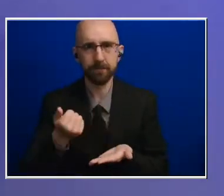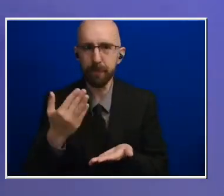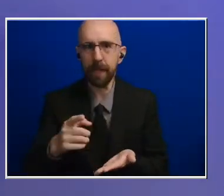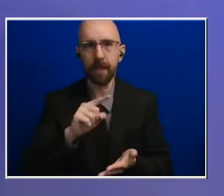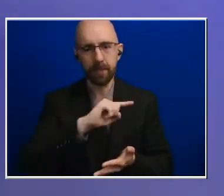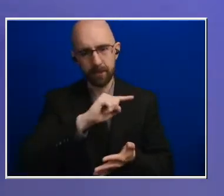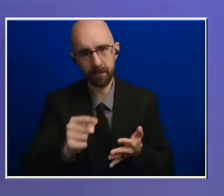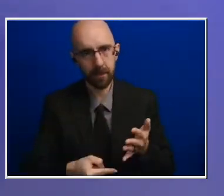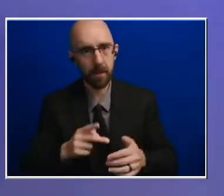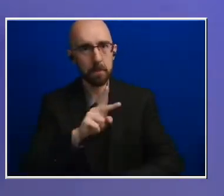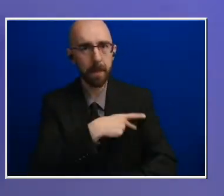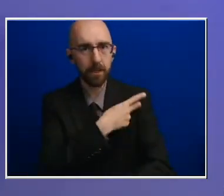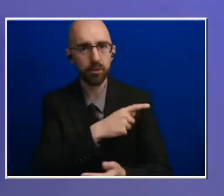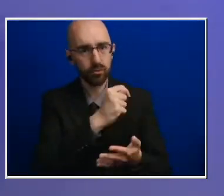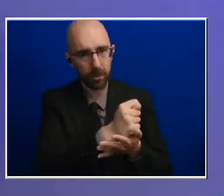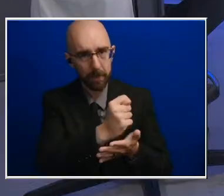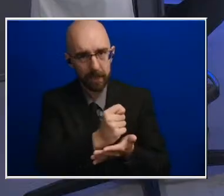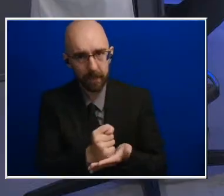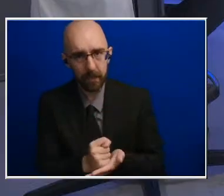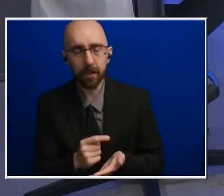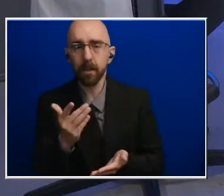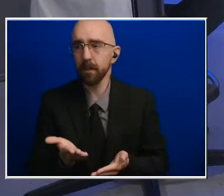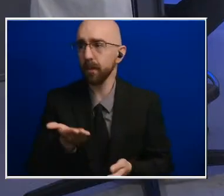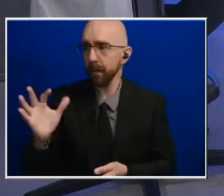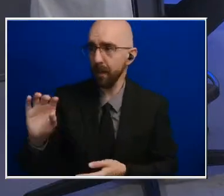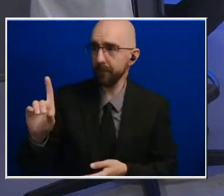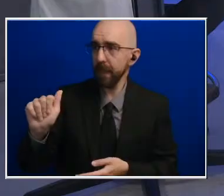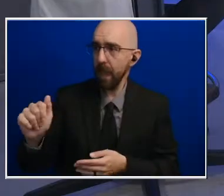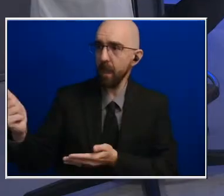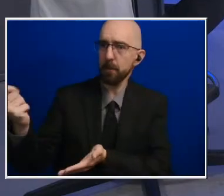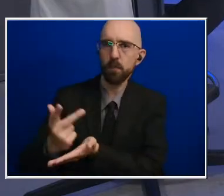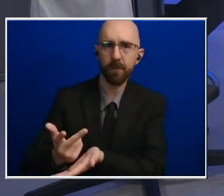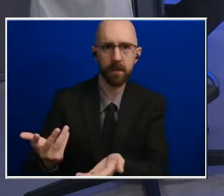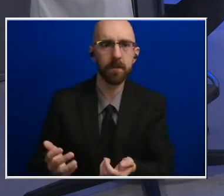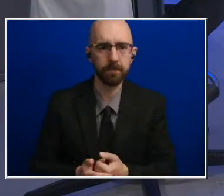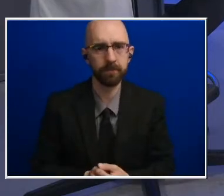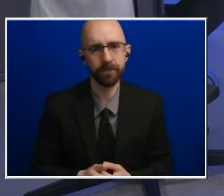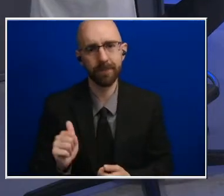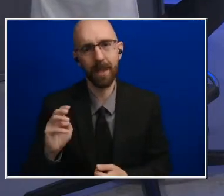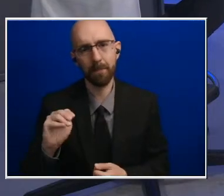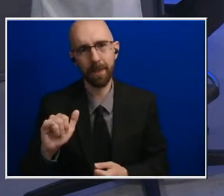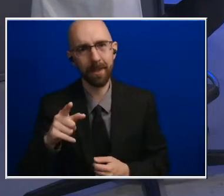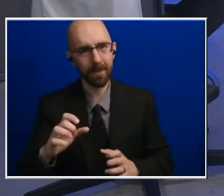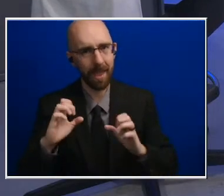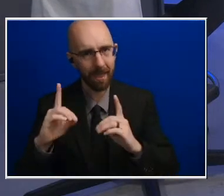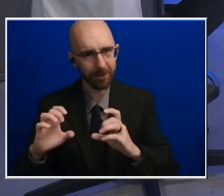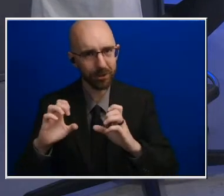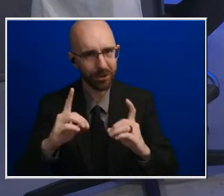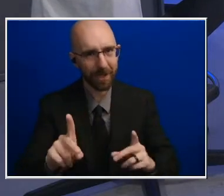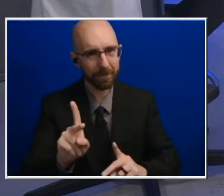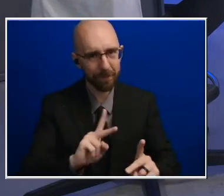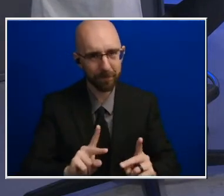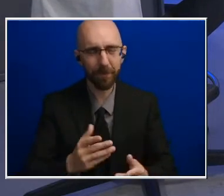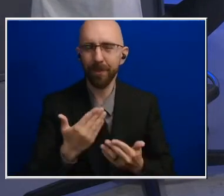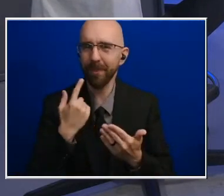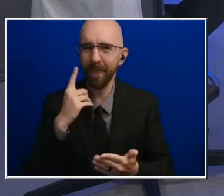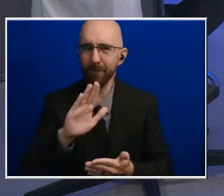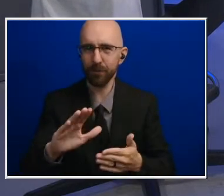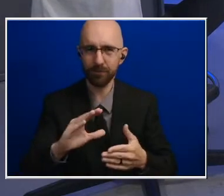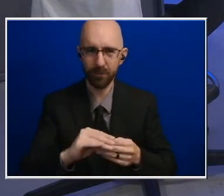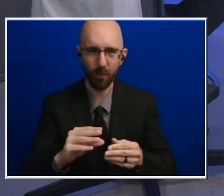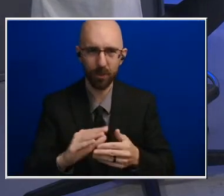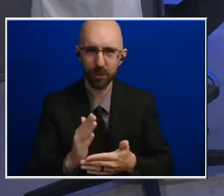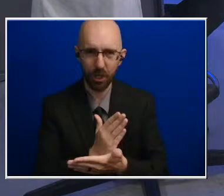treated to gain the FDA approval. Amy, you're educating people today, and thank you for sharing your story. Yes. What is the big